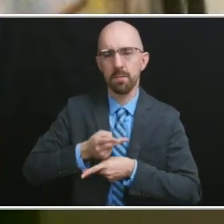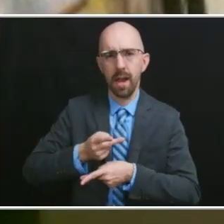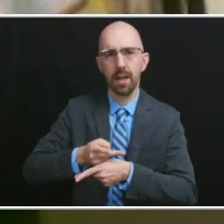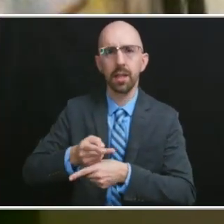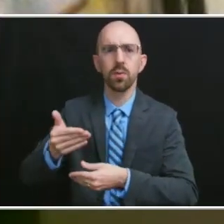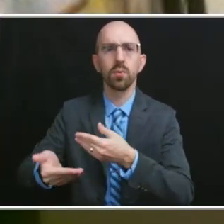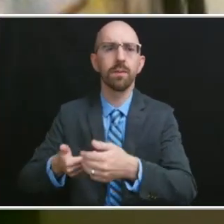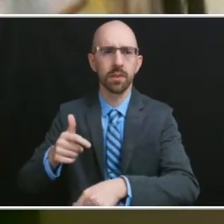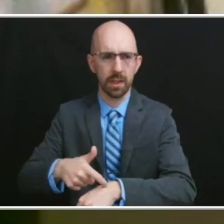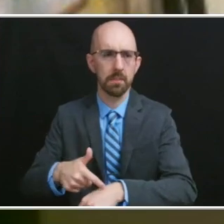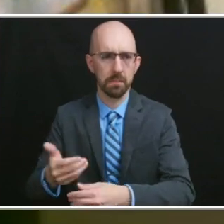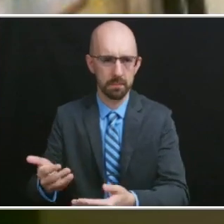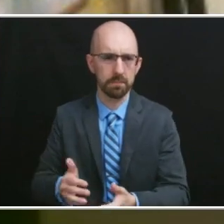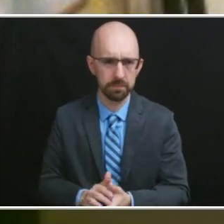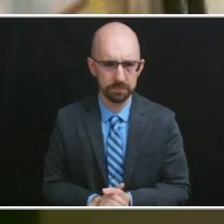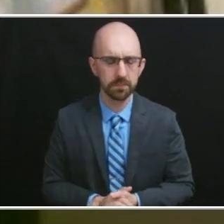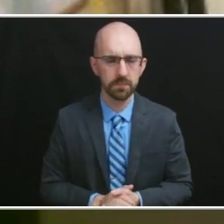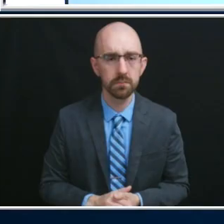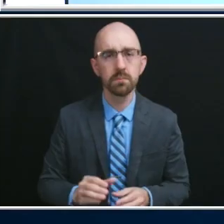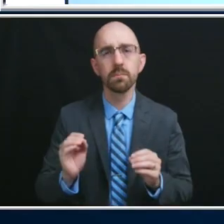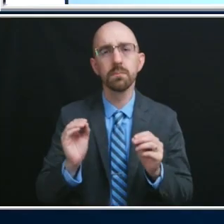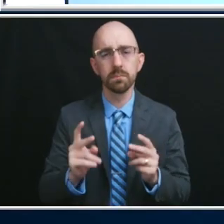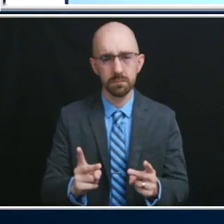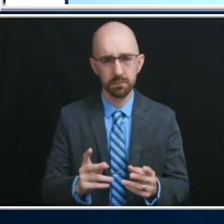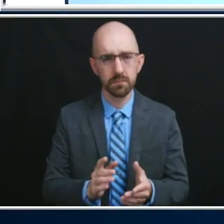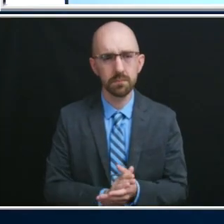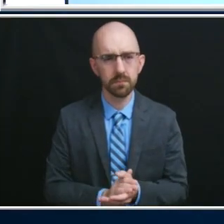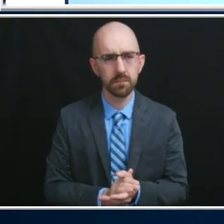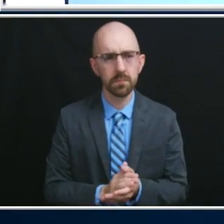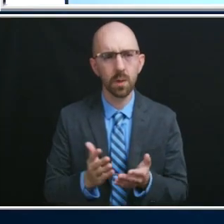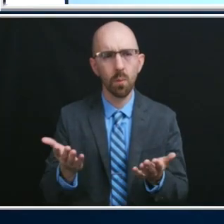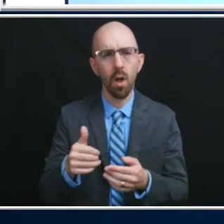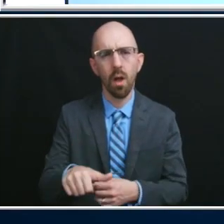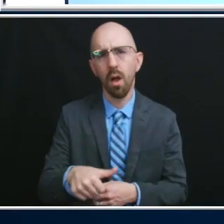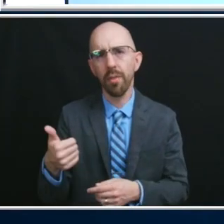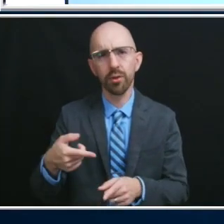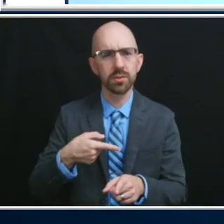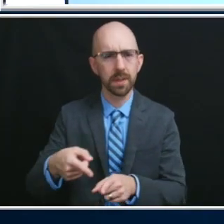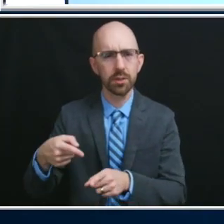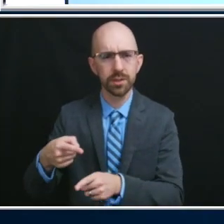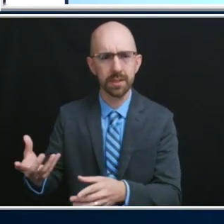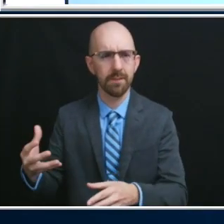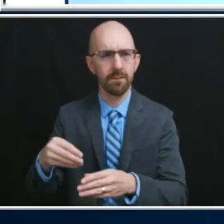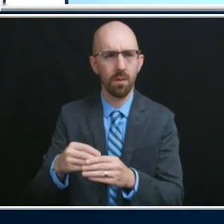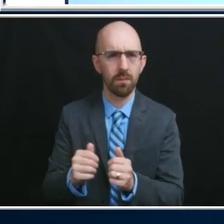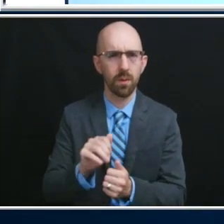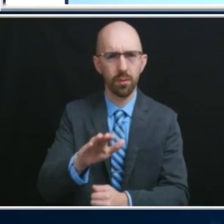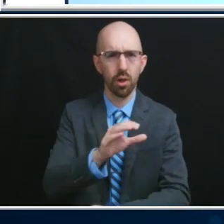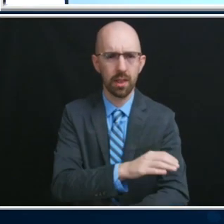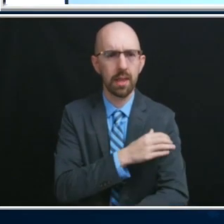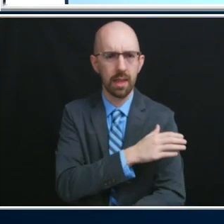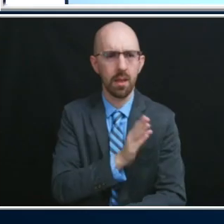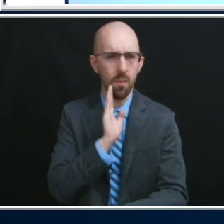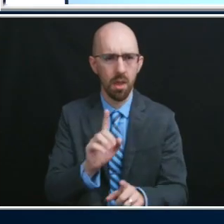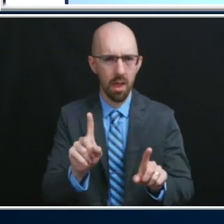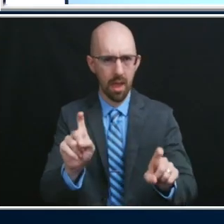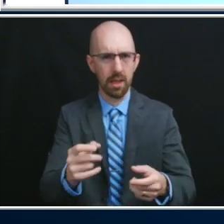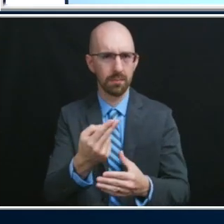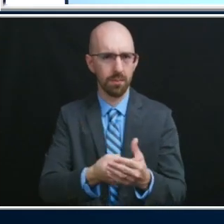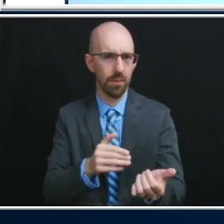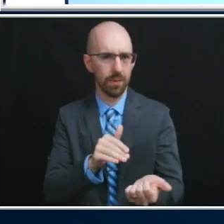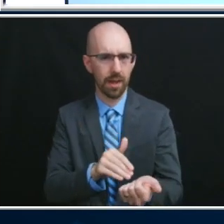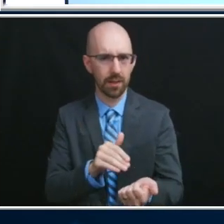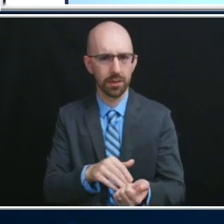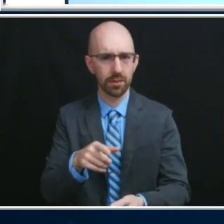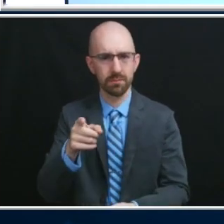as we go. Okay. What other specialties are involved in your clinic? And I'll ask that to both of you. Dr. Nyase, we'll let you